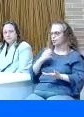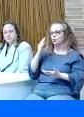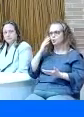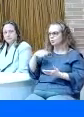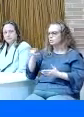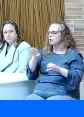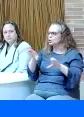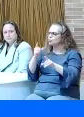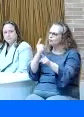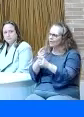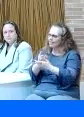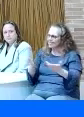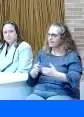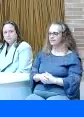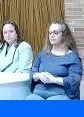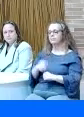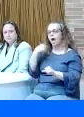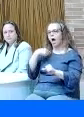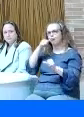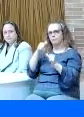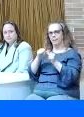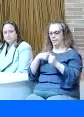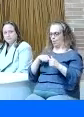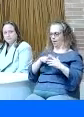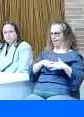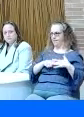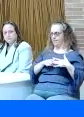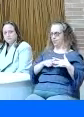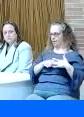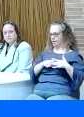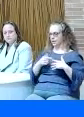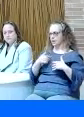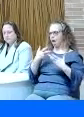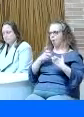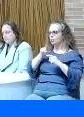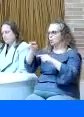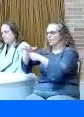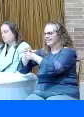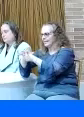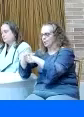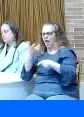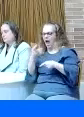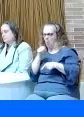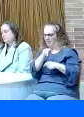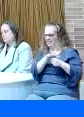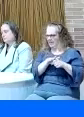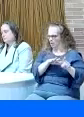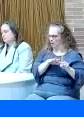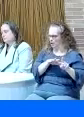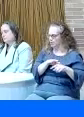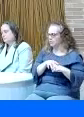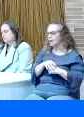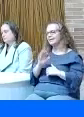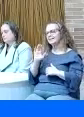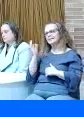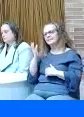estate market and following the fair housing law that we should get out there and do something to